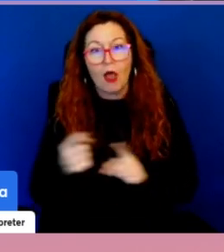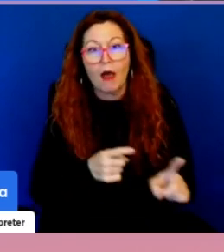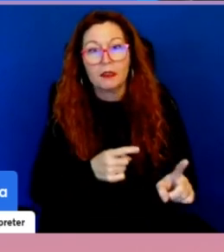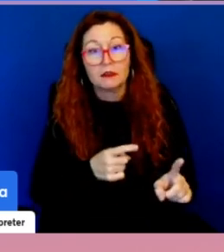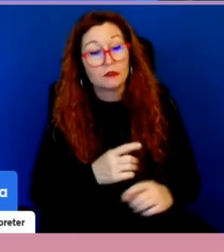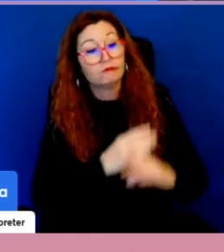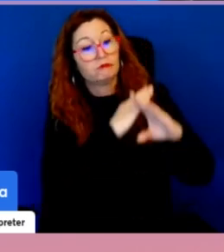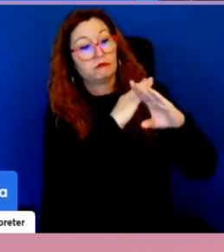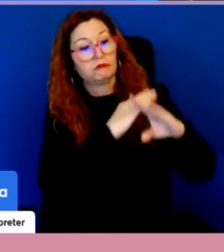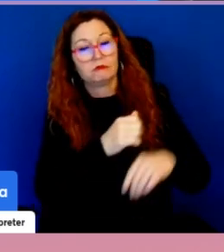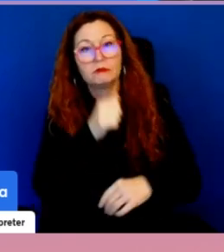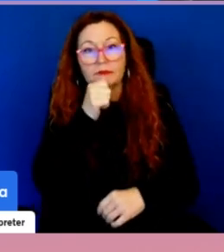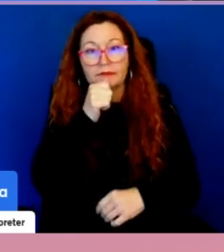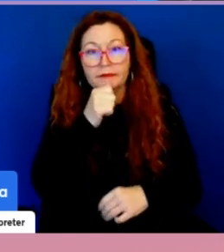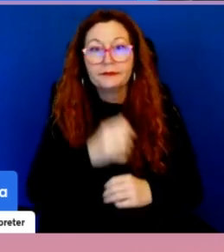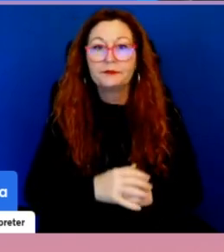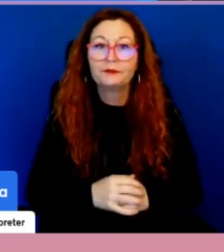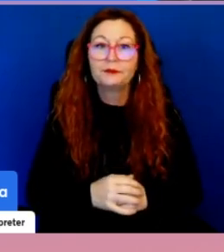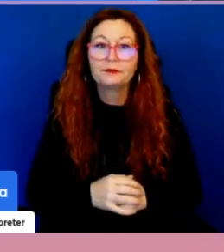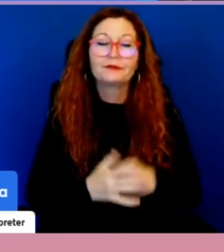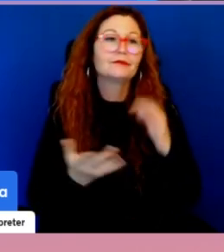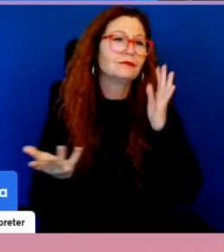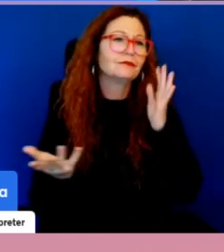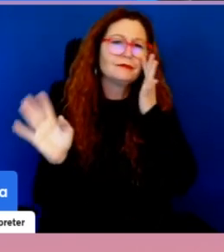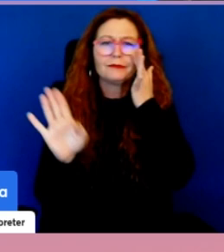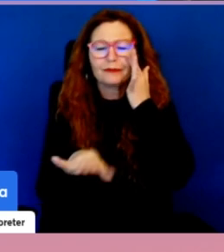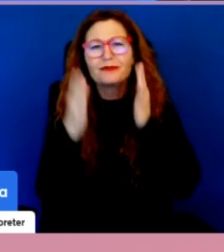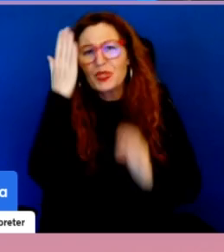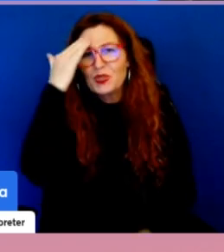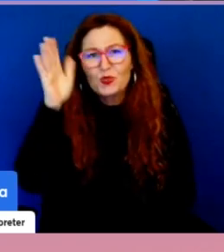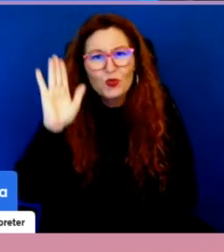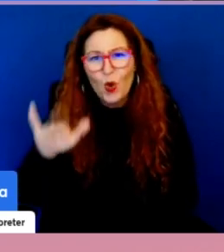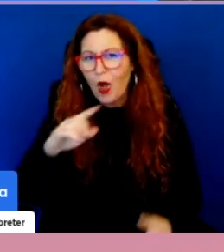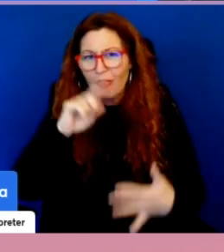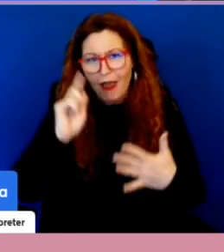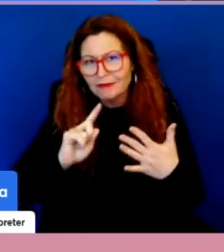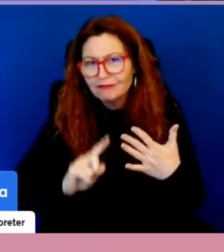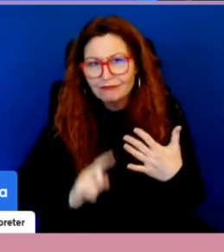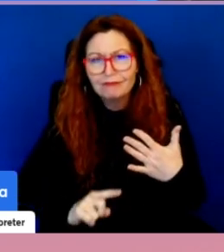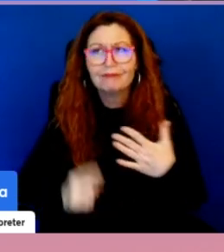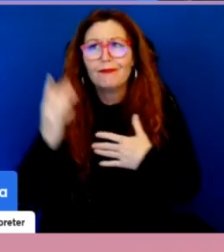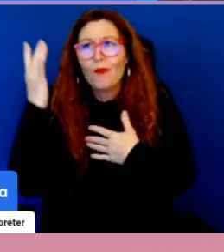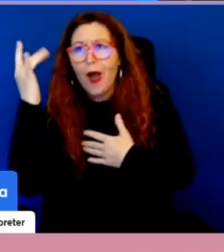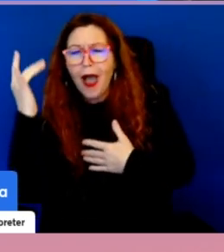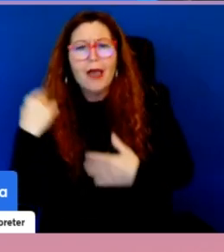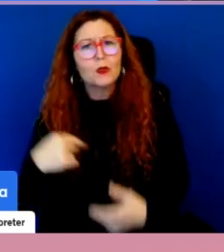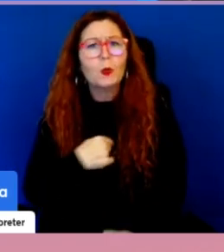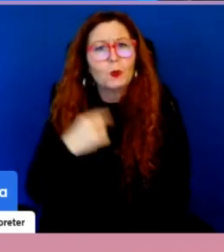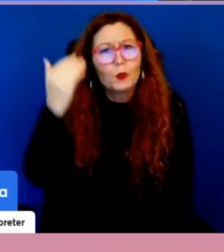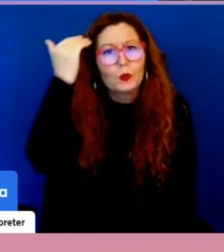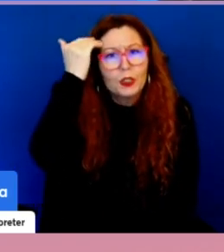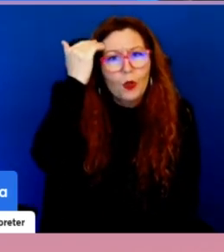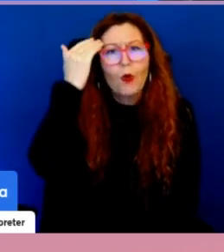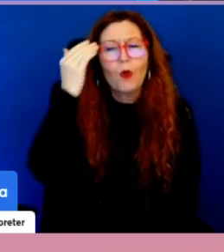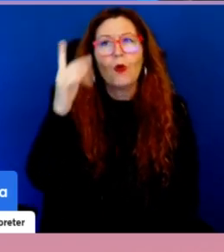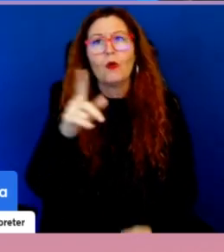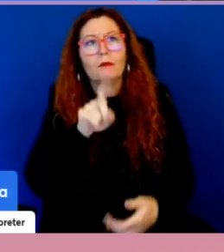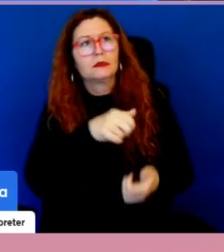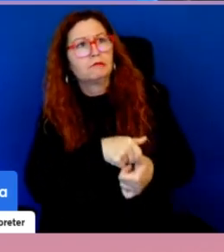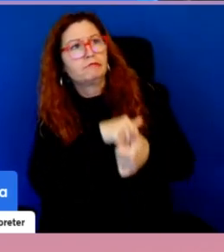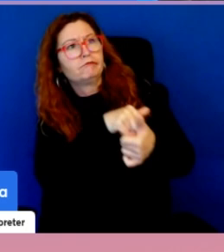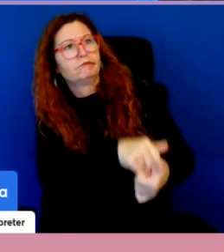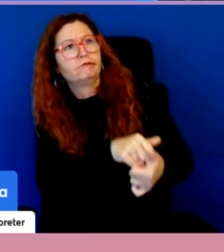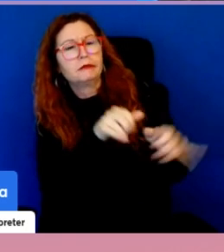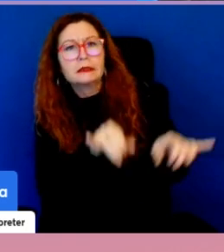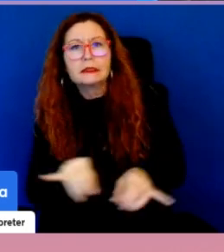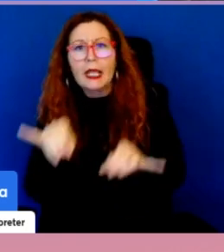And so this is all fine and good. We know the why. We understand that they've got all these requirements they want to adhere to. They want to be able